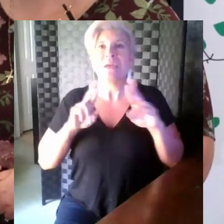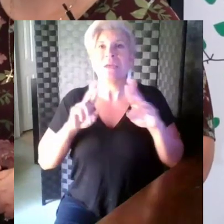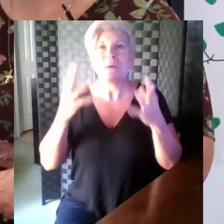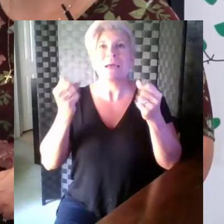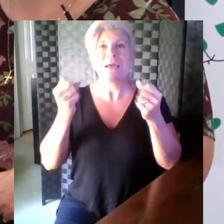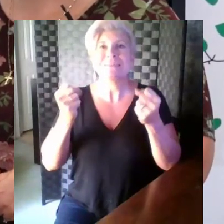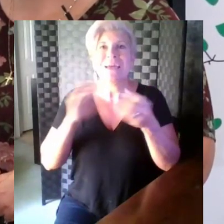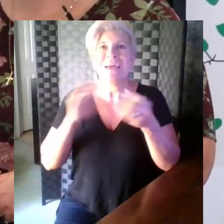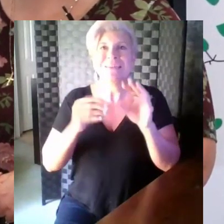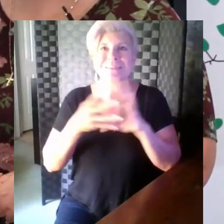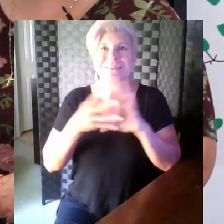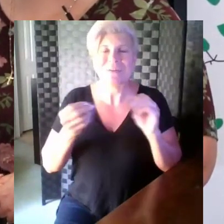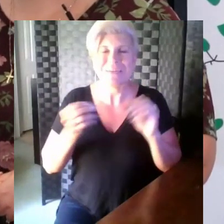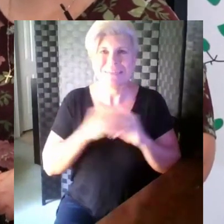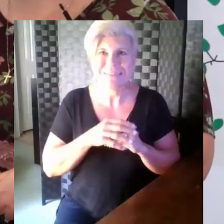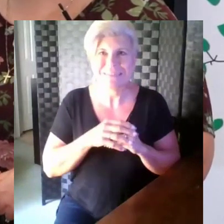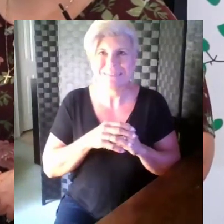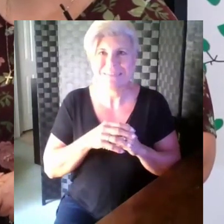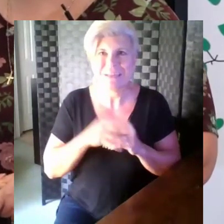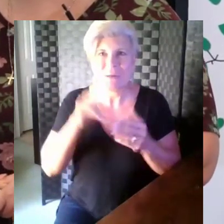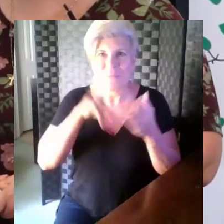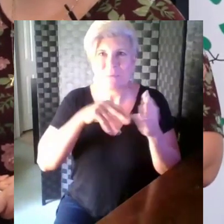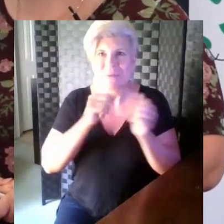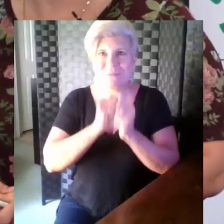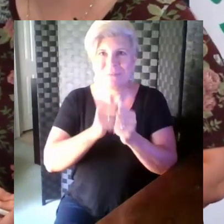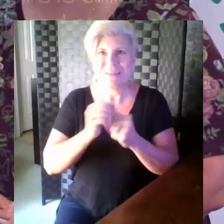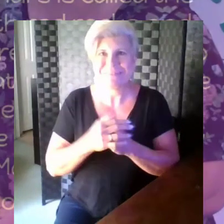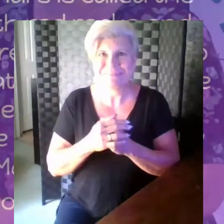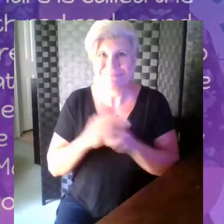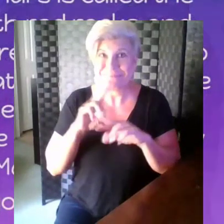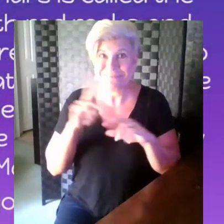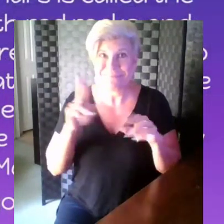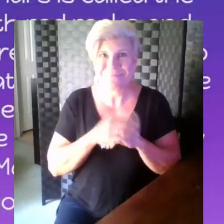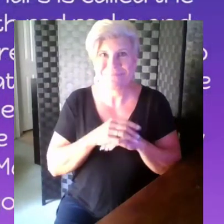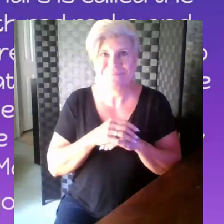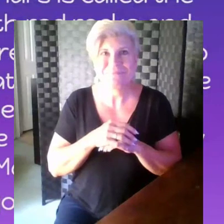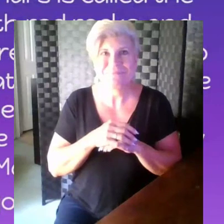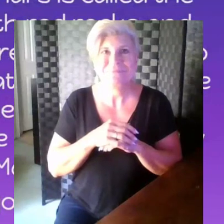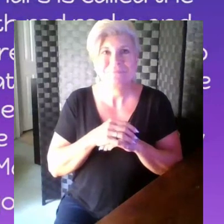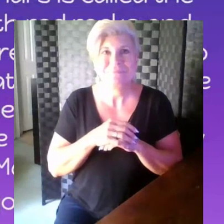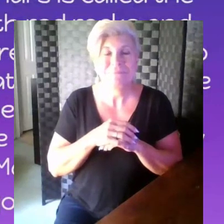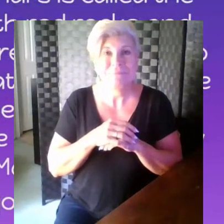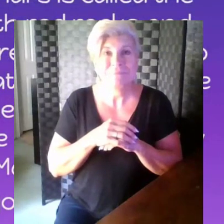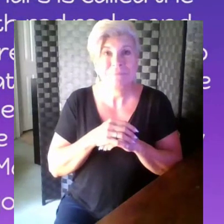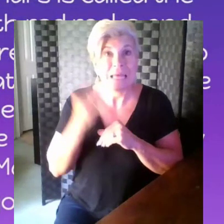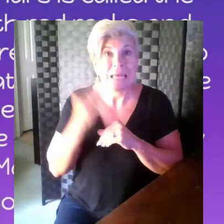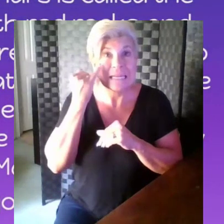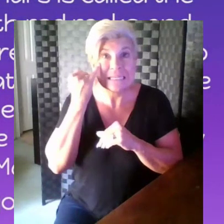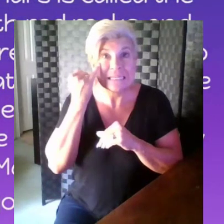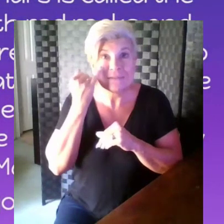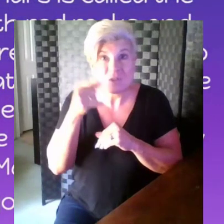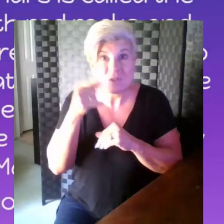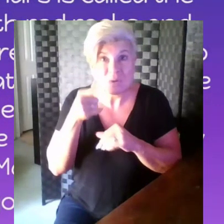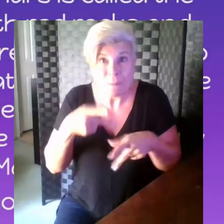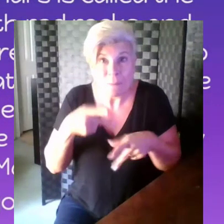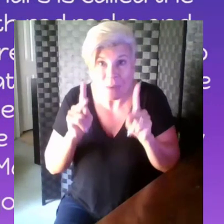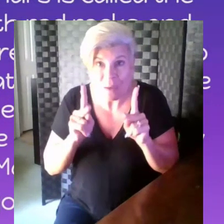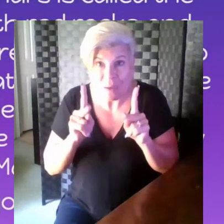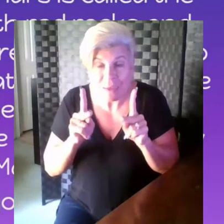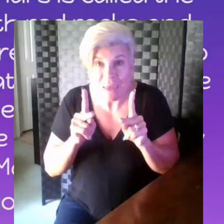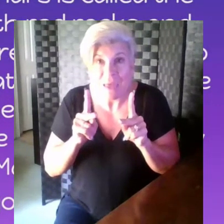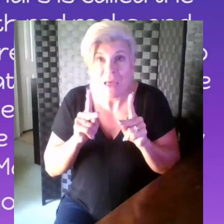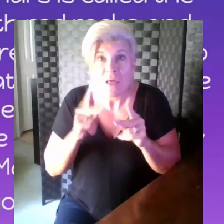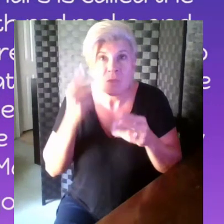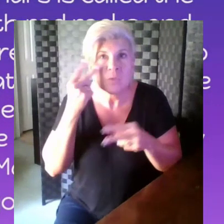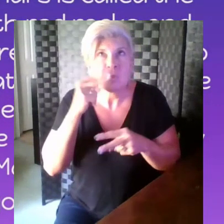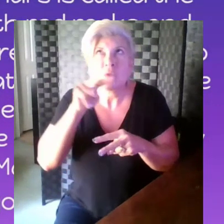to use your reading voice, and we'll read this together. Ready? Let's begin. If you get a